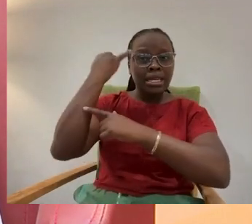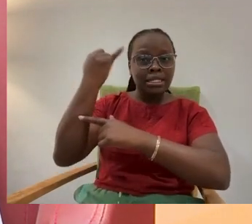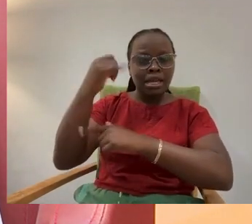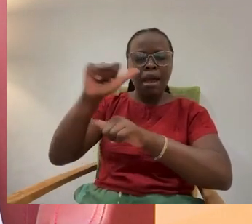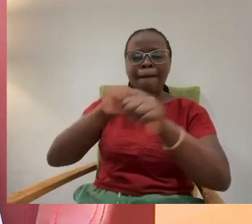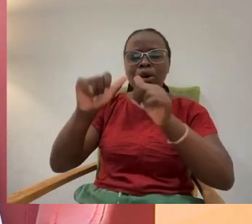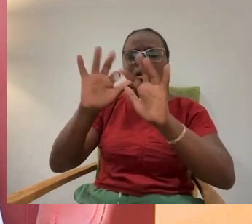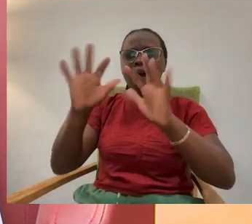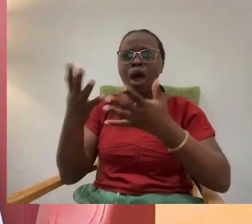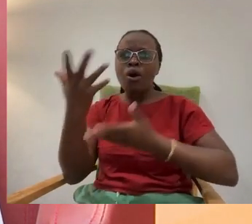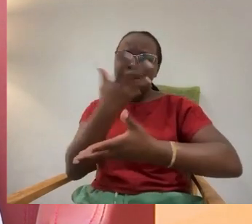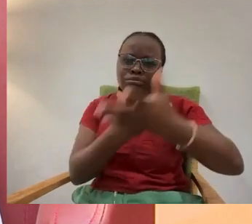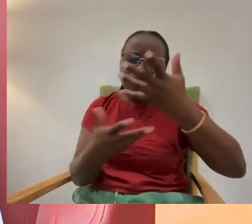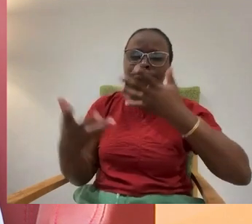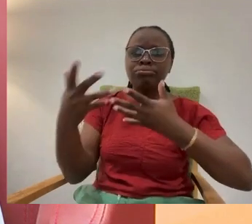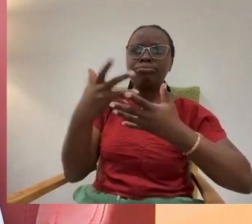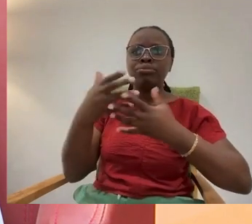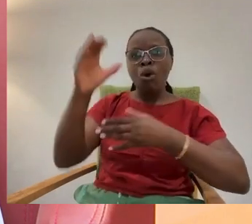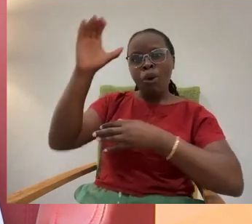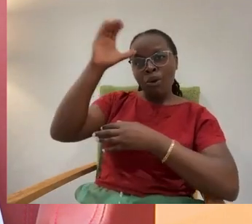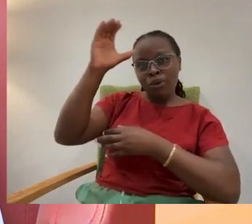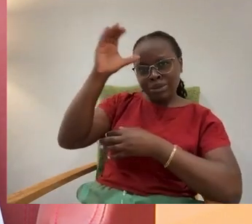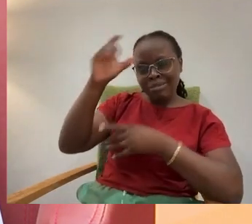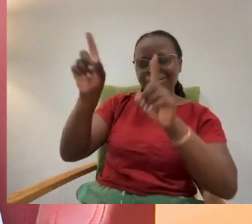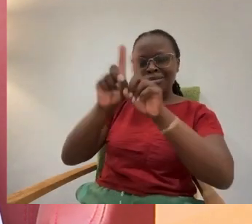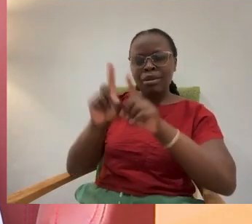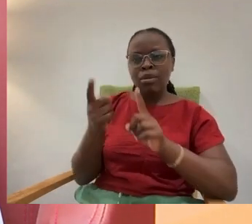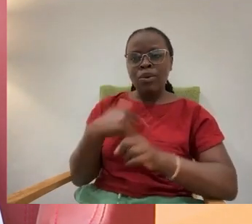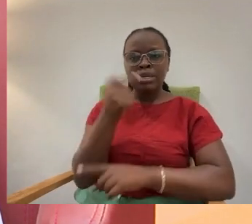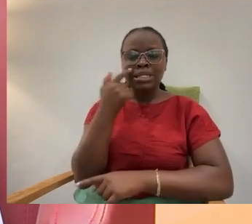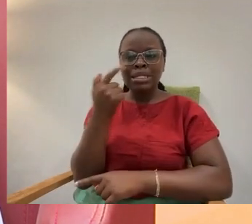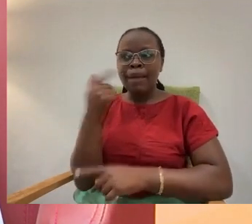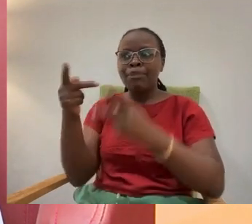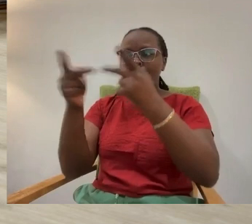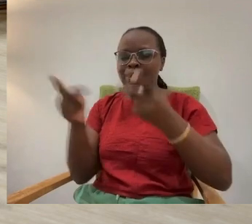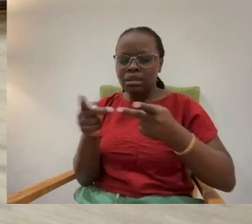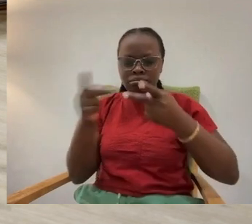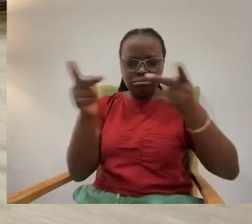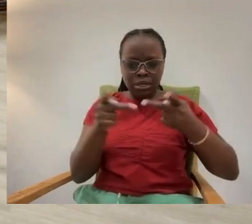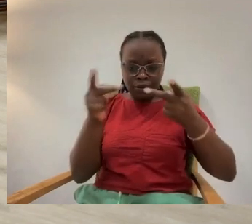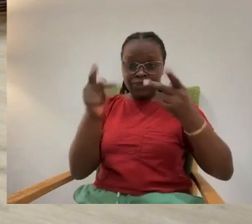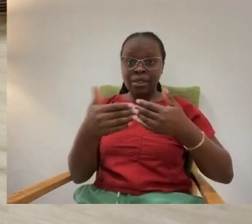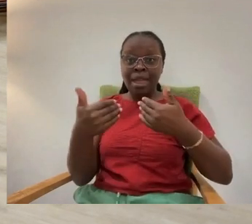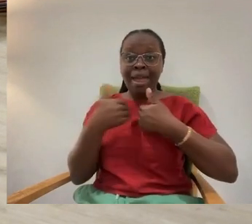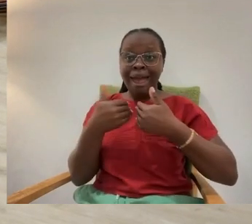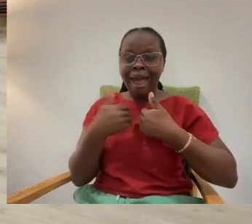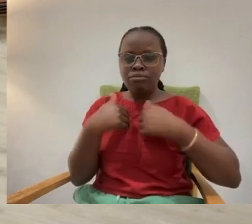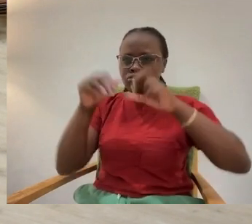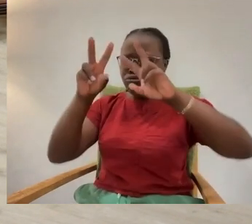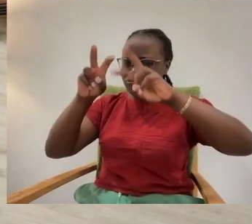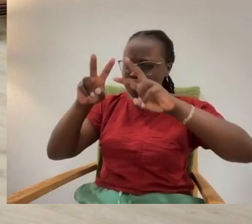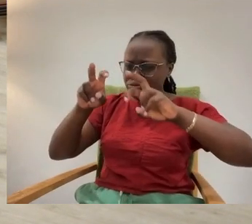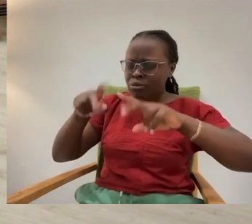We've seen interactivity of content. We've also seen platforms that even have analytic dashboard